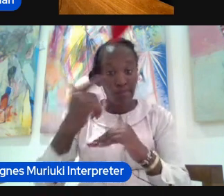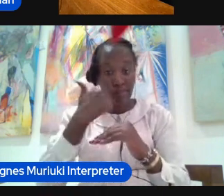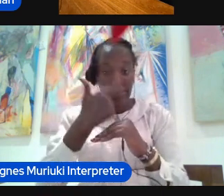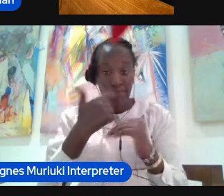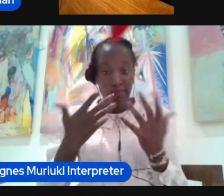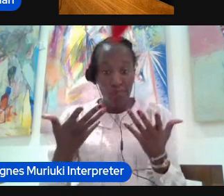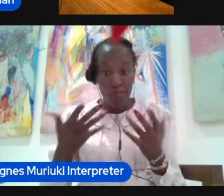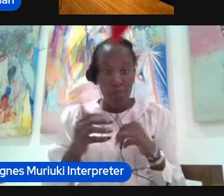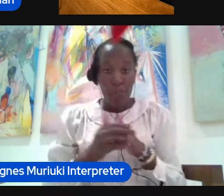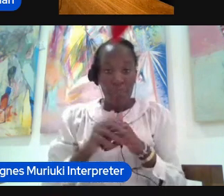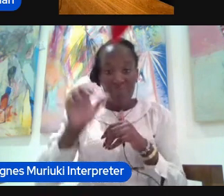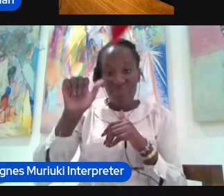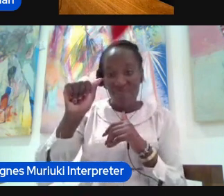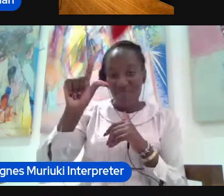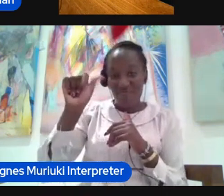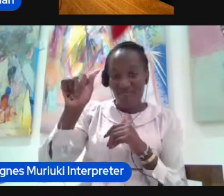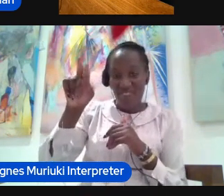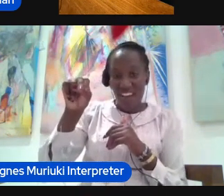Alan.